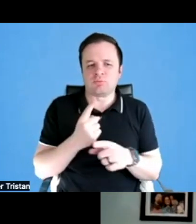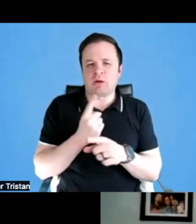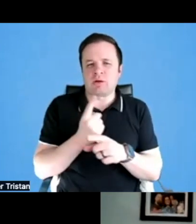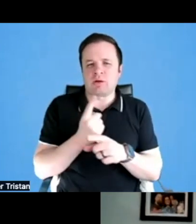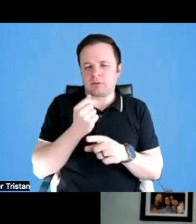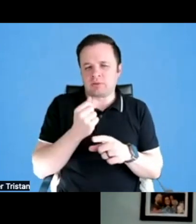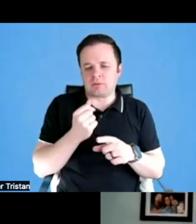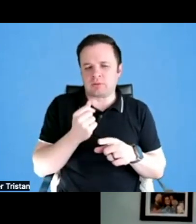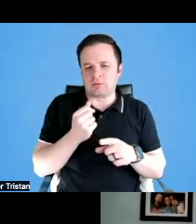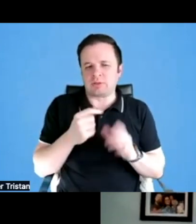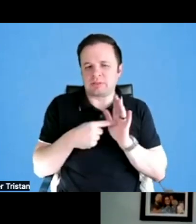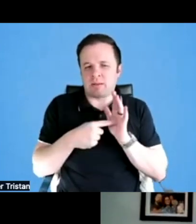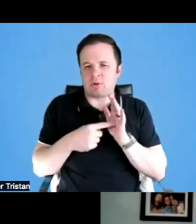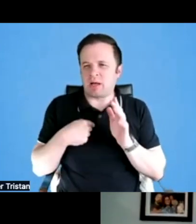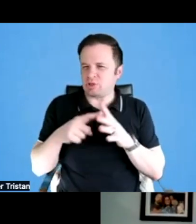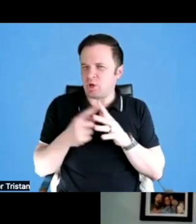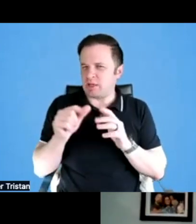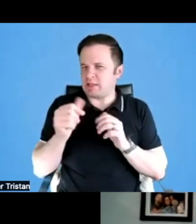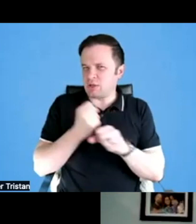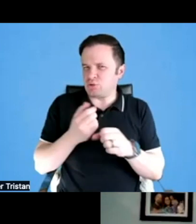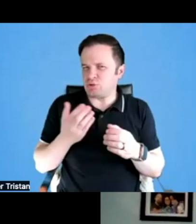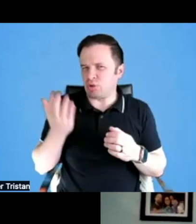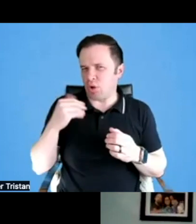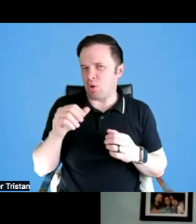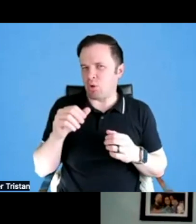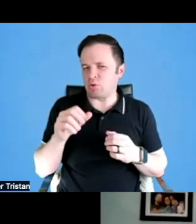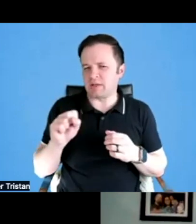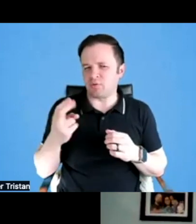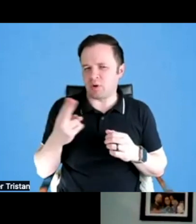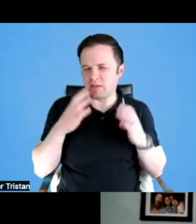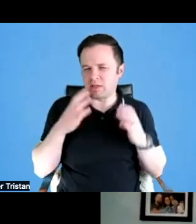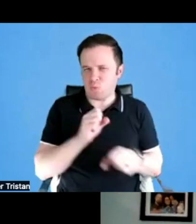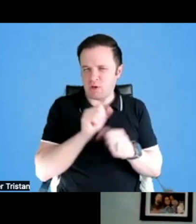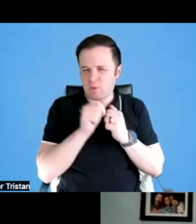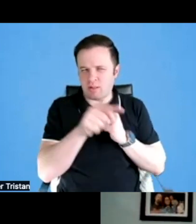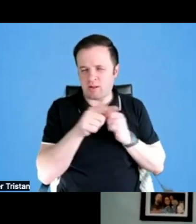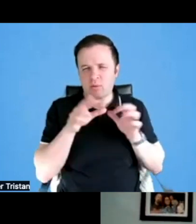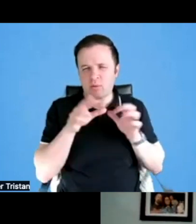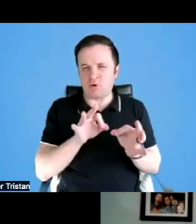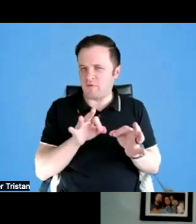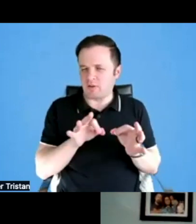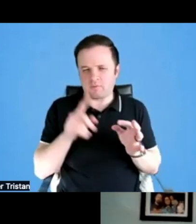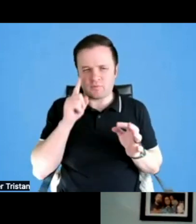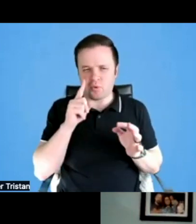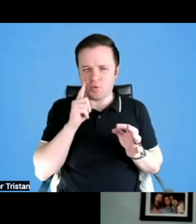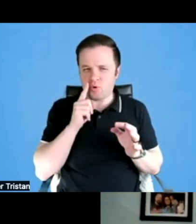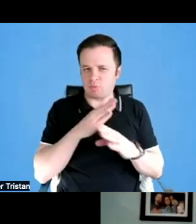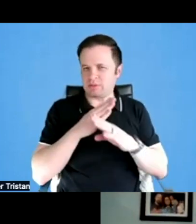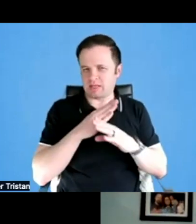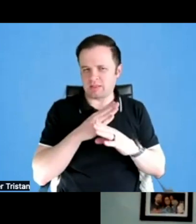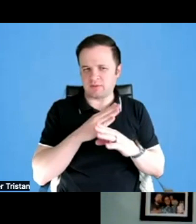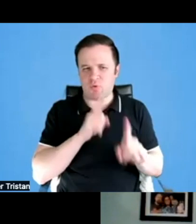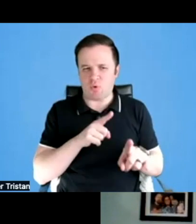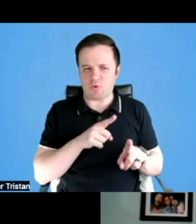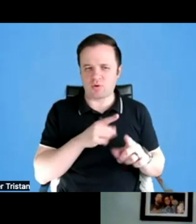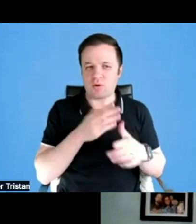Safe Horizon about 10 years ago, I had a client that I was working with who was the perfect candidate for a protective order, like partner scared of being arrested